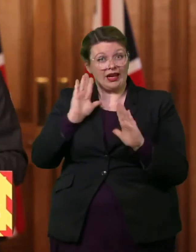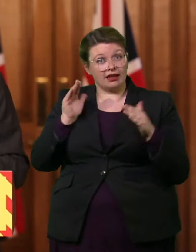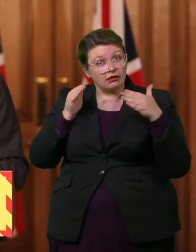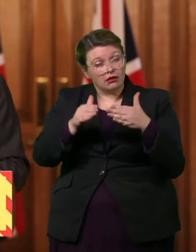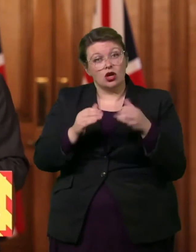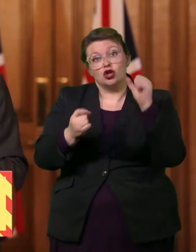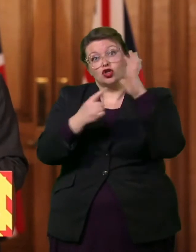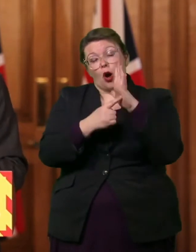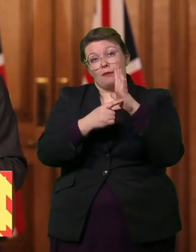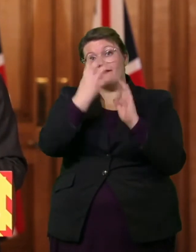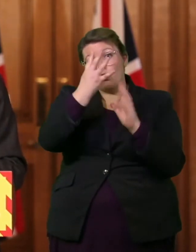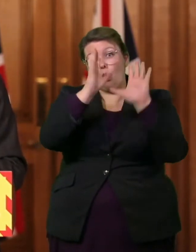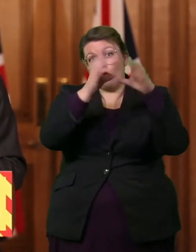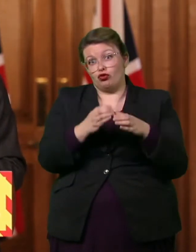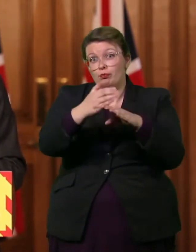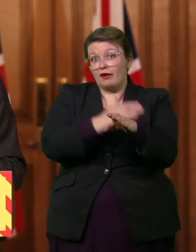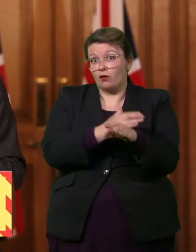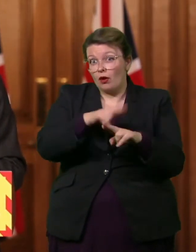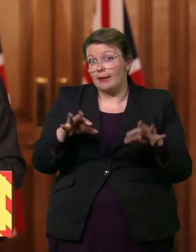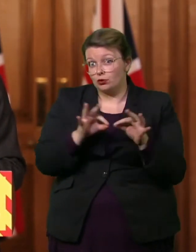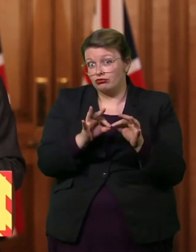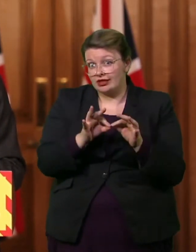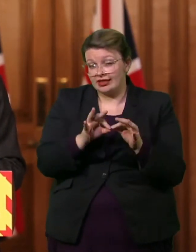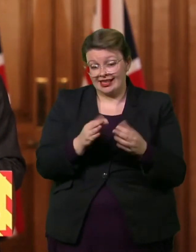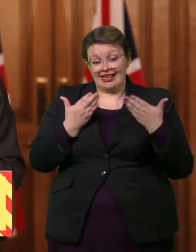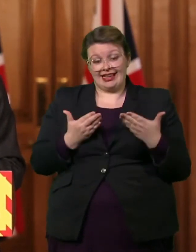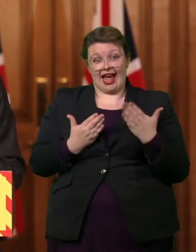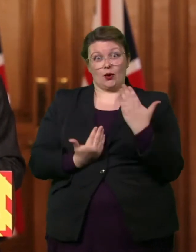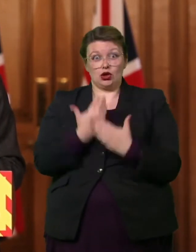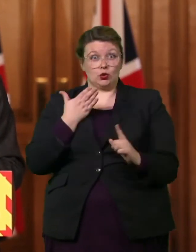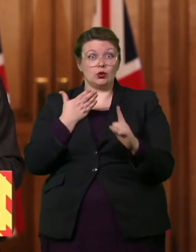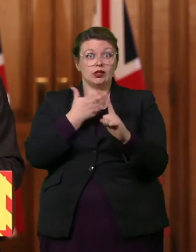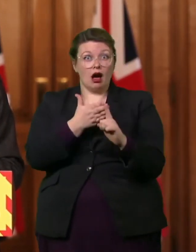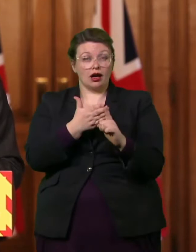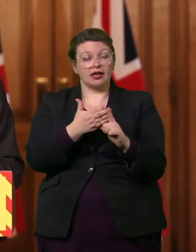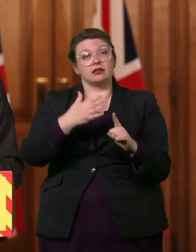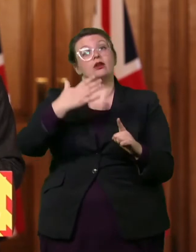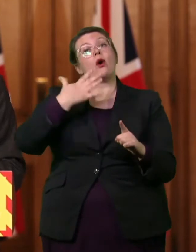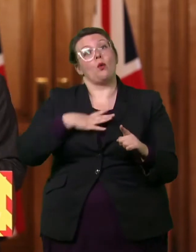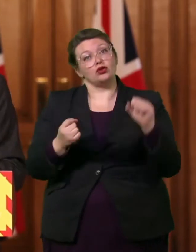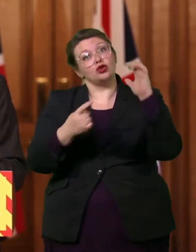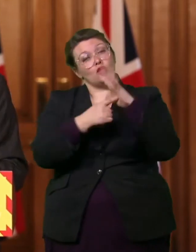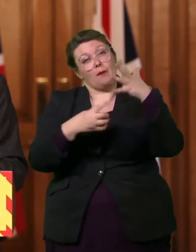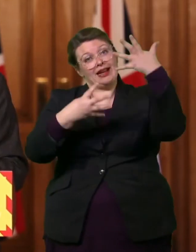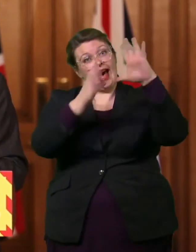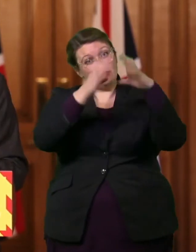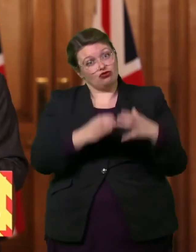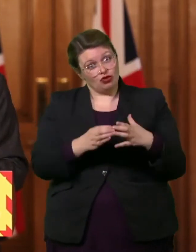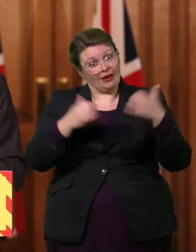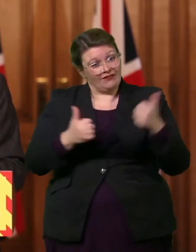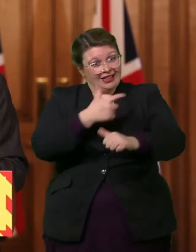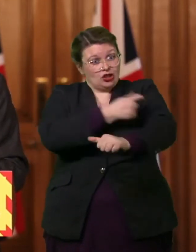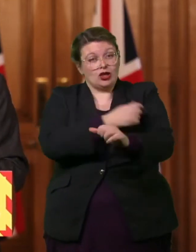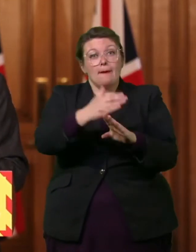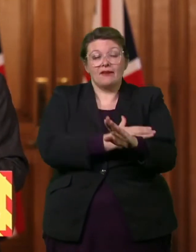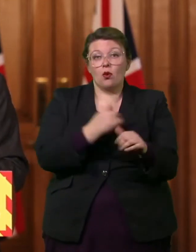current target is to get a first dose offered to everybody in the top 9 priority groups by the